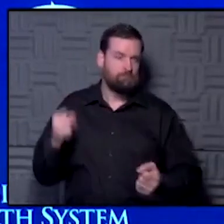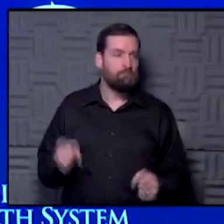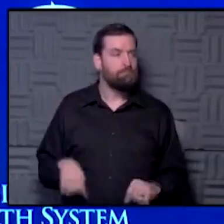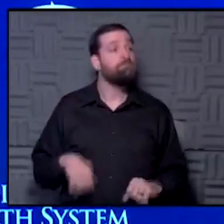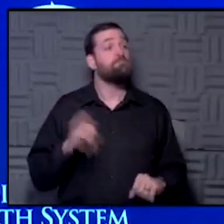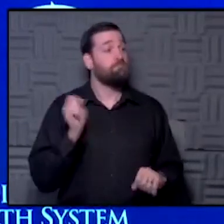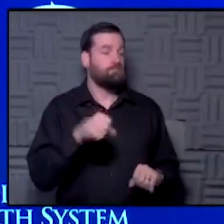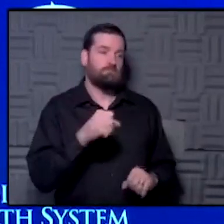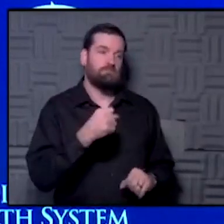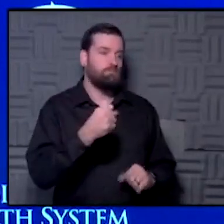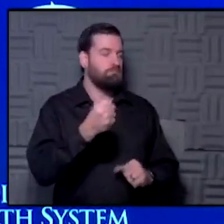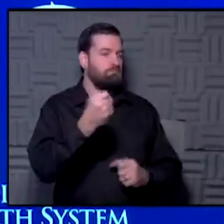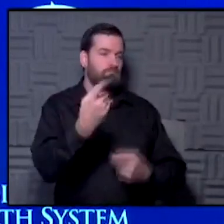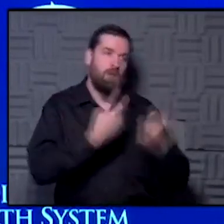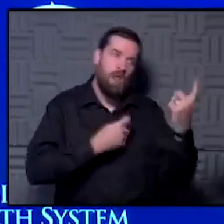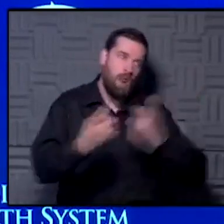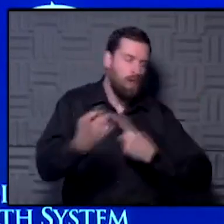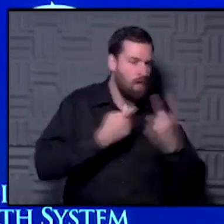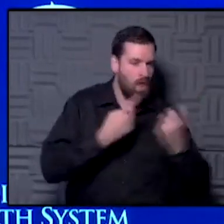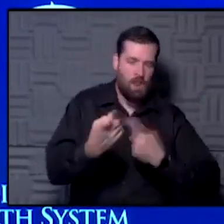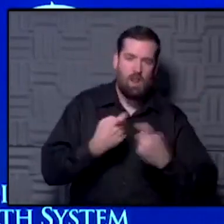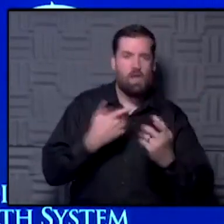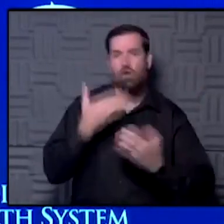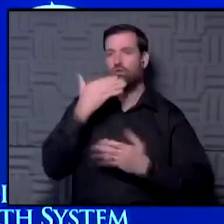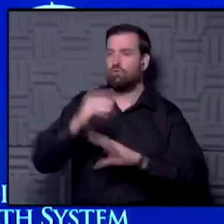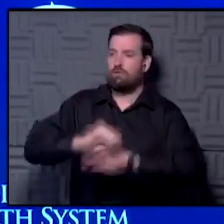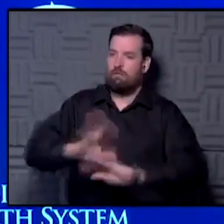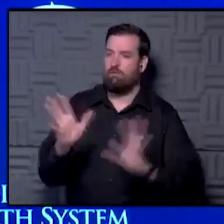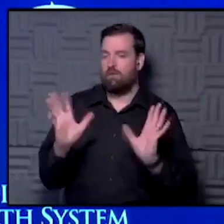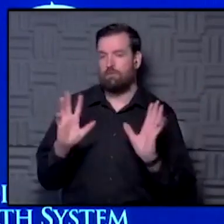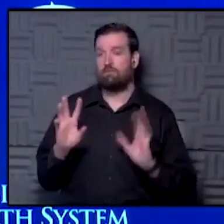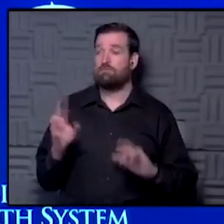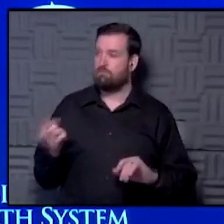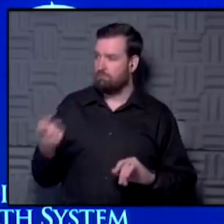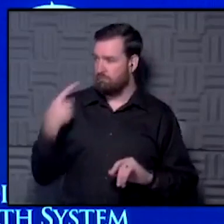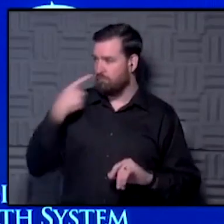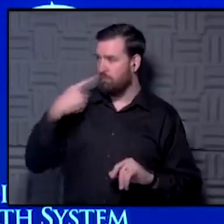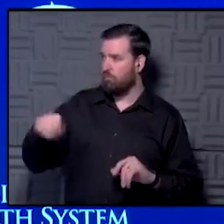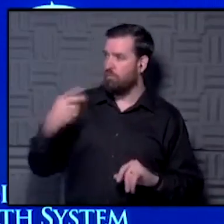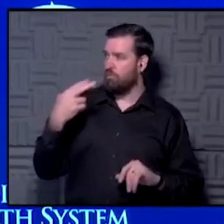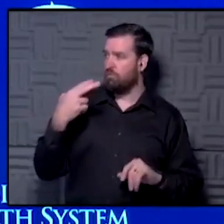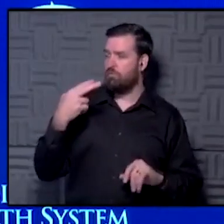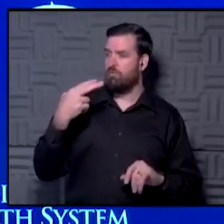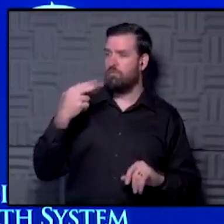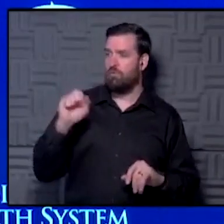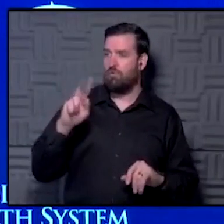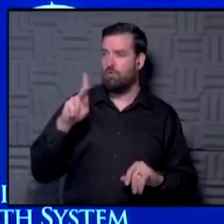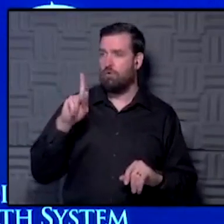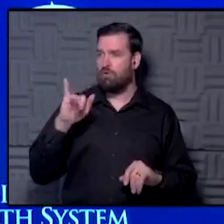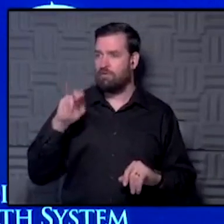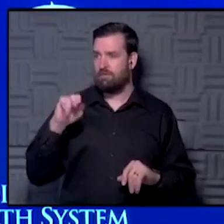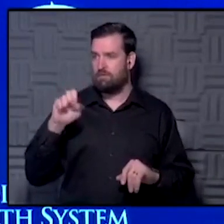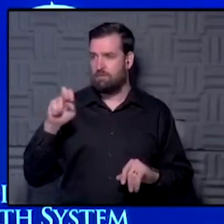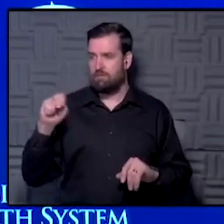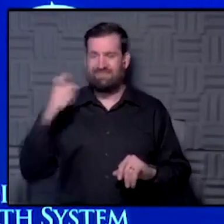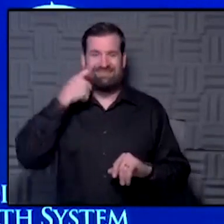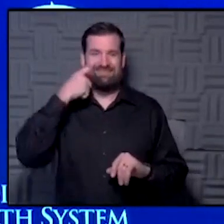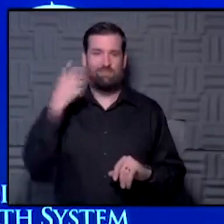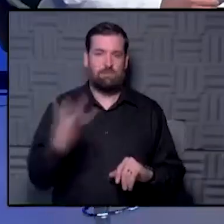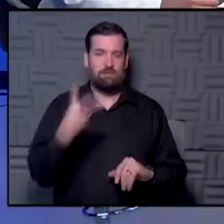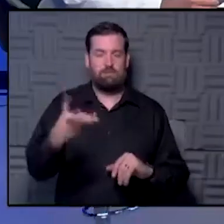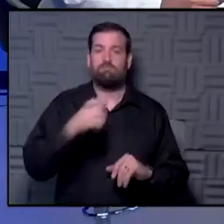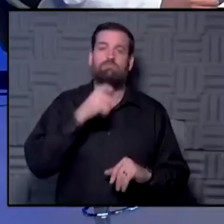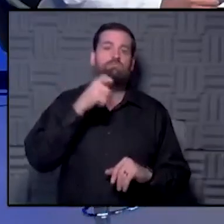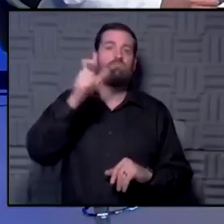Yeah, the questions are flooding in, and they're good clarifying questions. I think one of them is for Dr. Hawkinson. They said, on Wednesday, you were talking about you don't